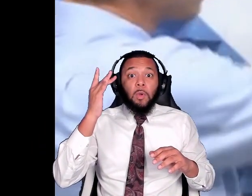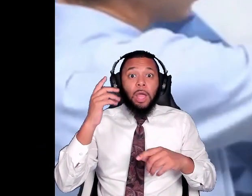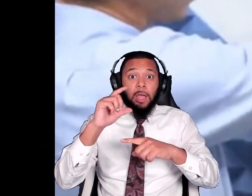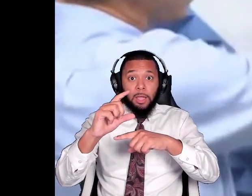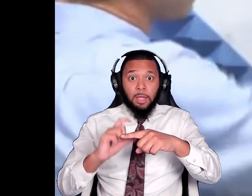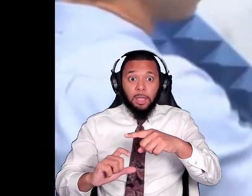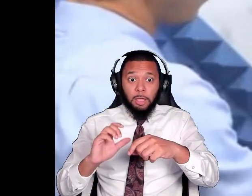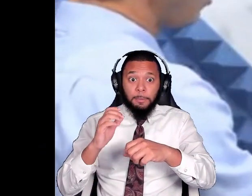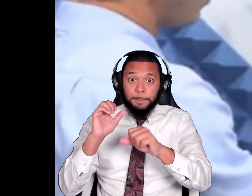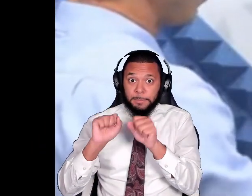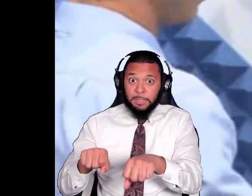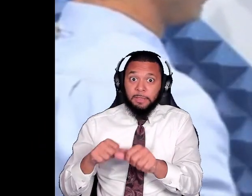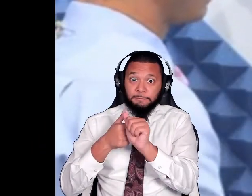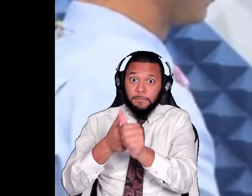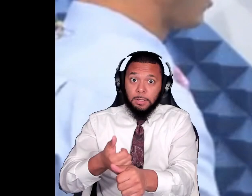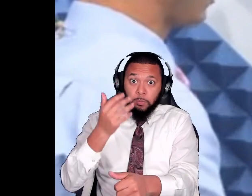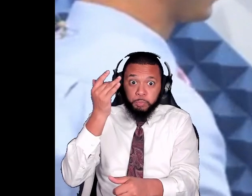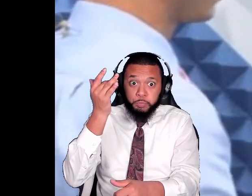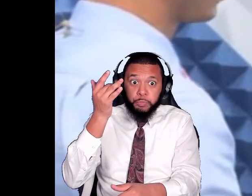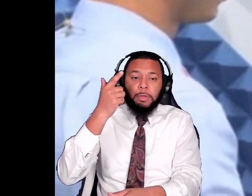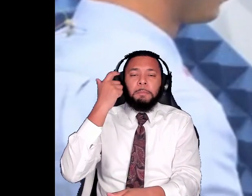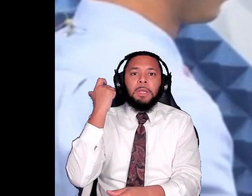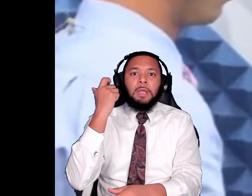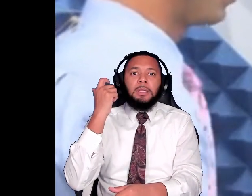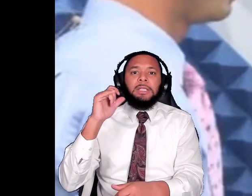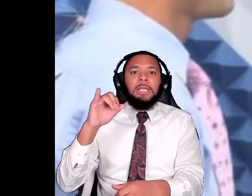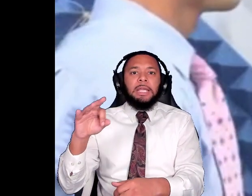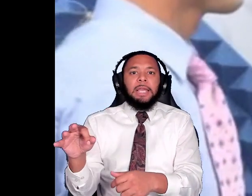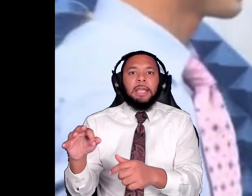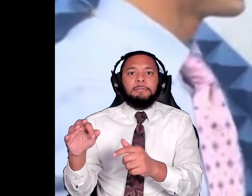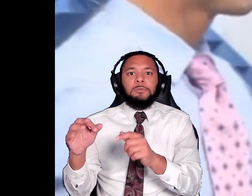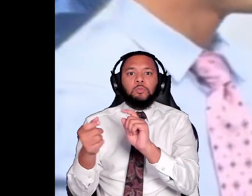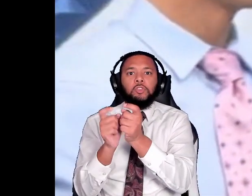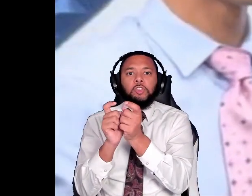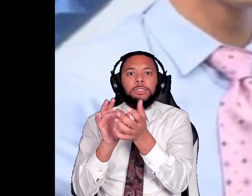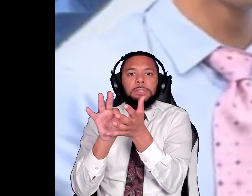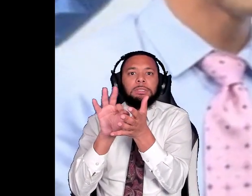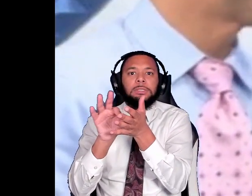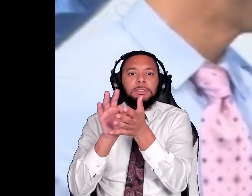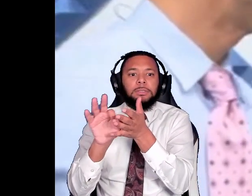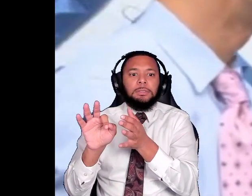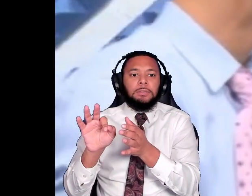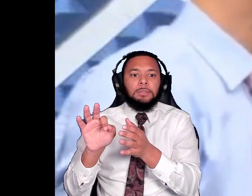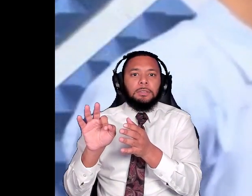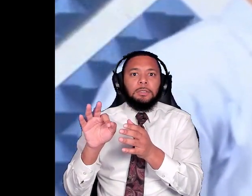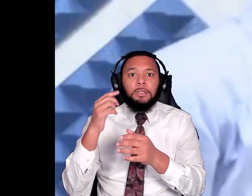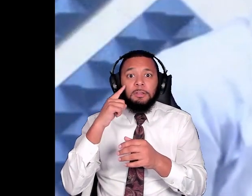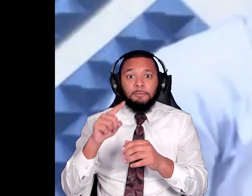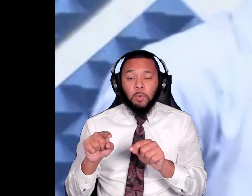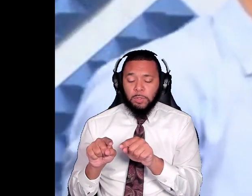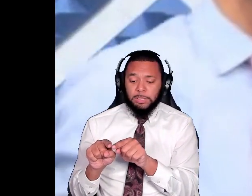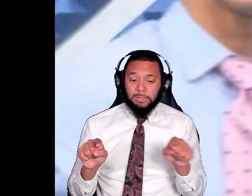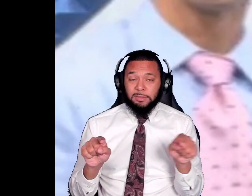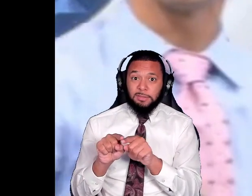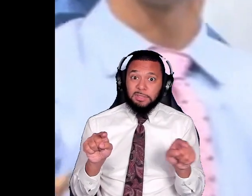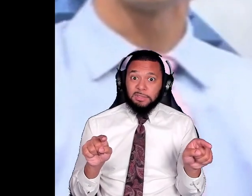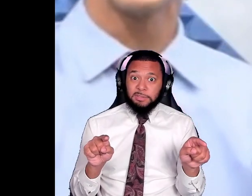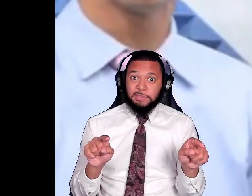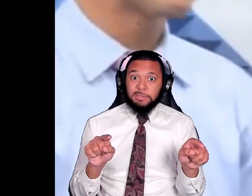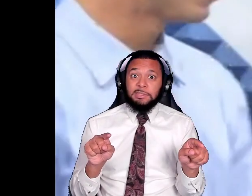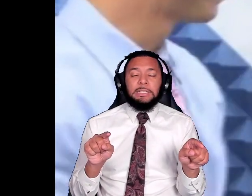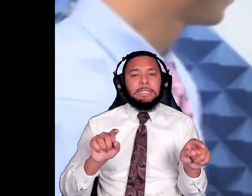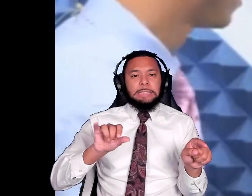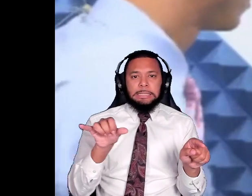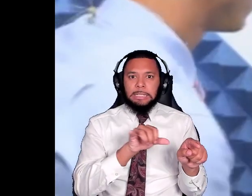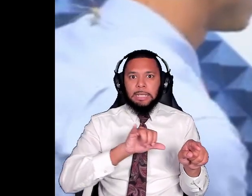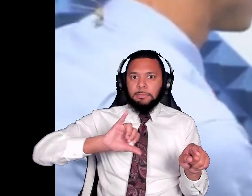because if we scale this y-axis, well, in order to use the same slope, we need to scale the x-axis by the